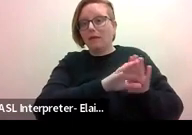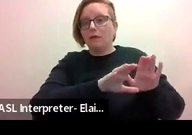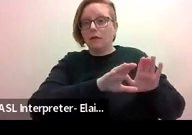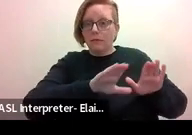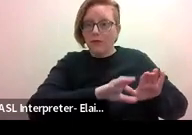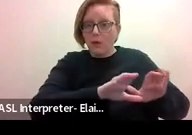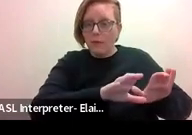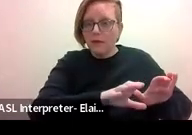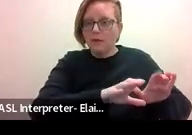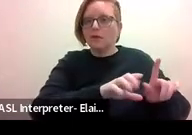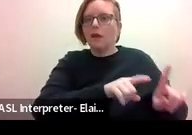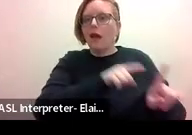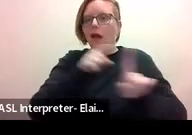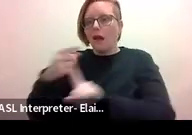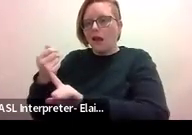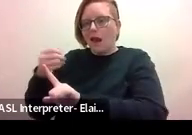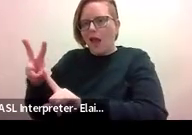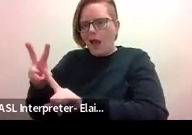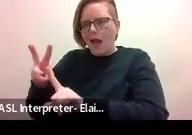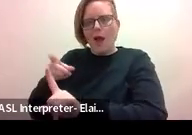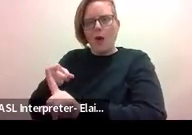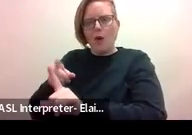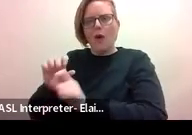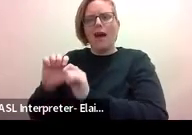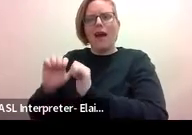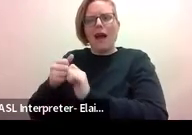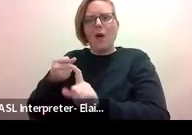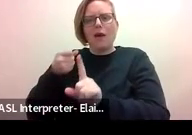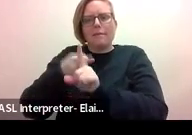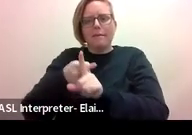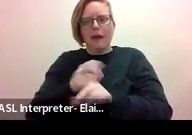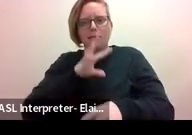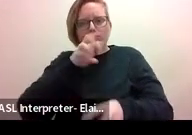that impacts their involvement in the gen ed curriculum.